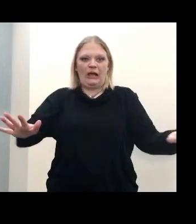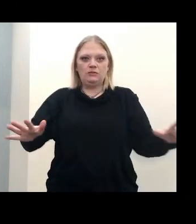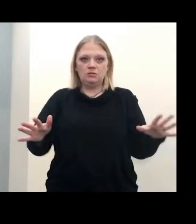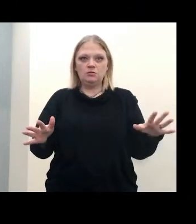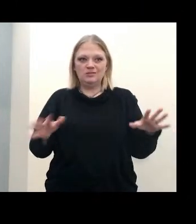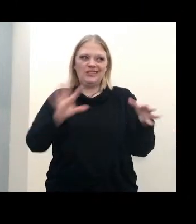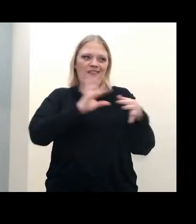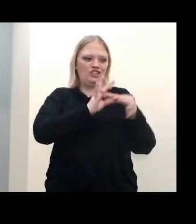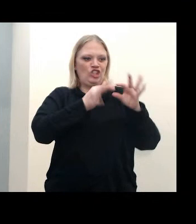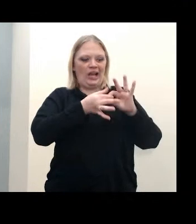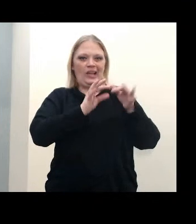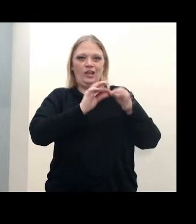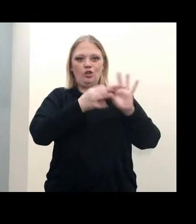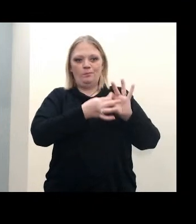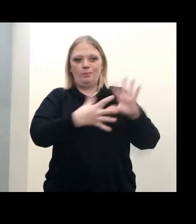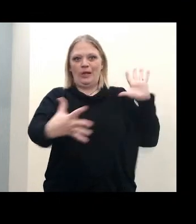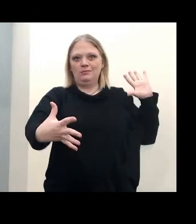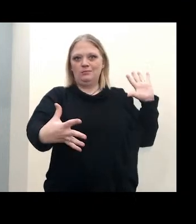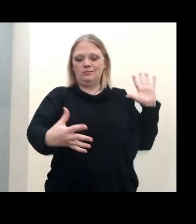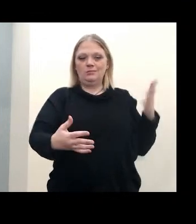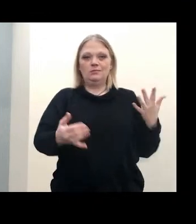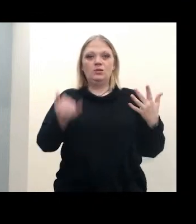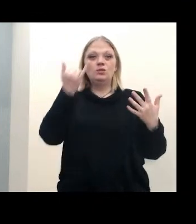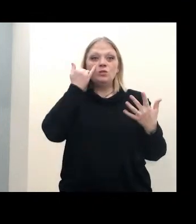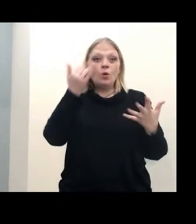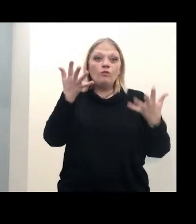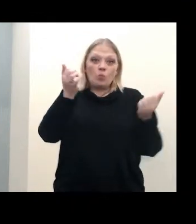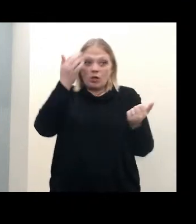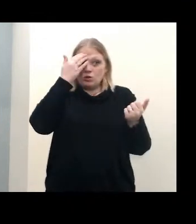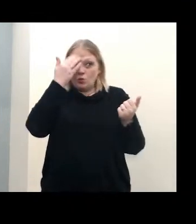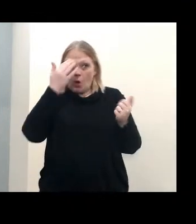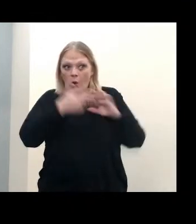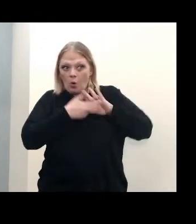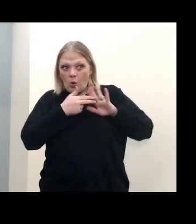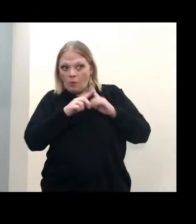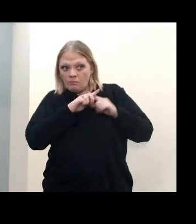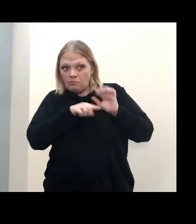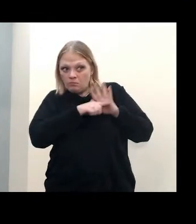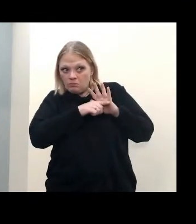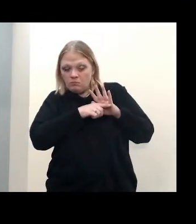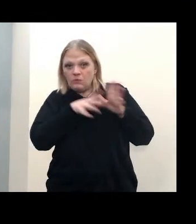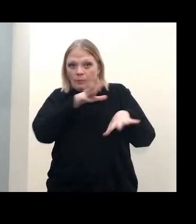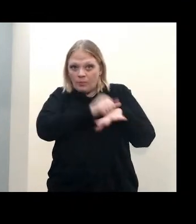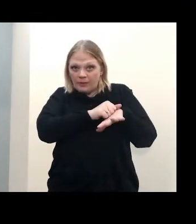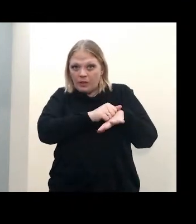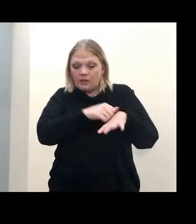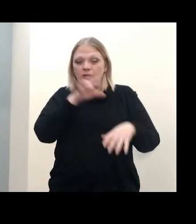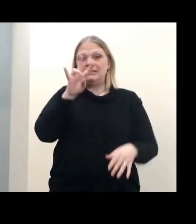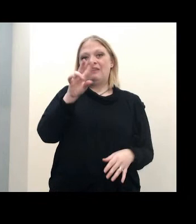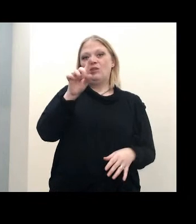want to know your status and you want to get an appointment from the Erie County Health Department, call